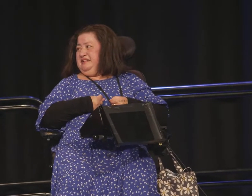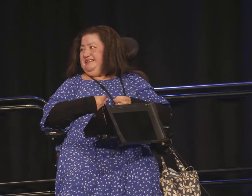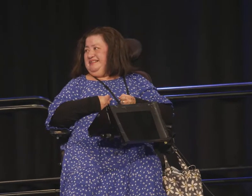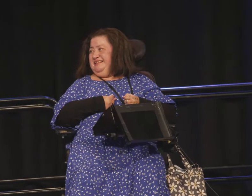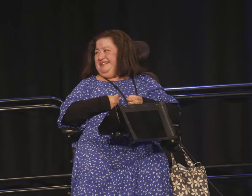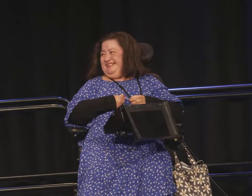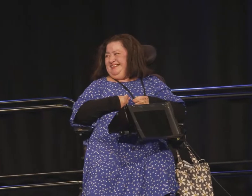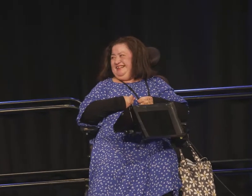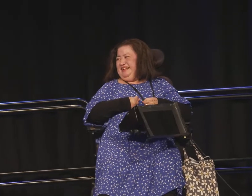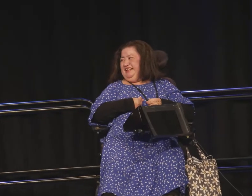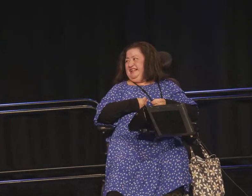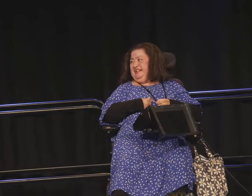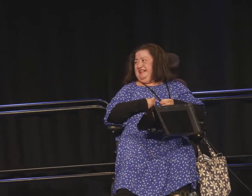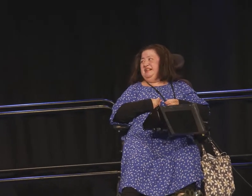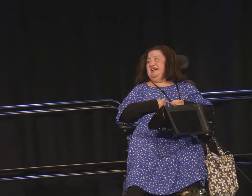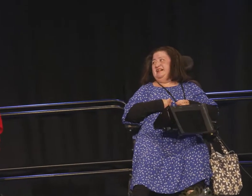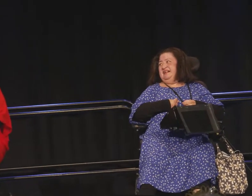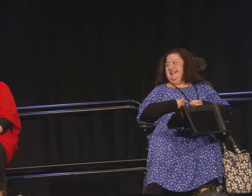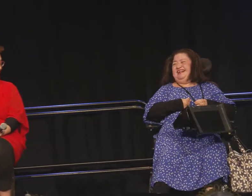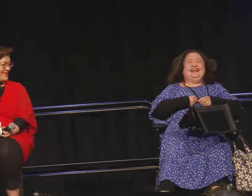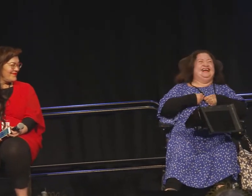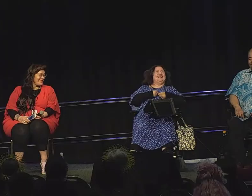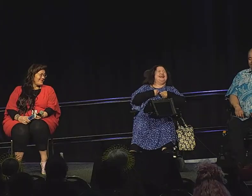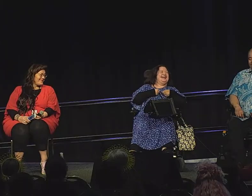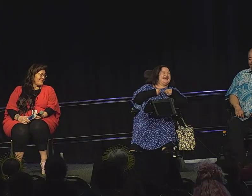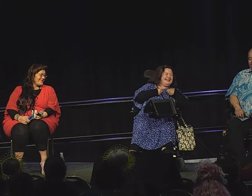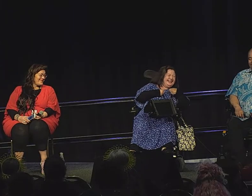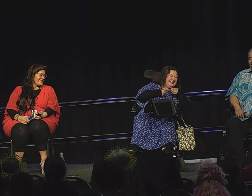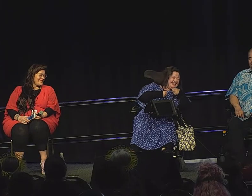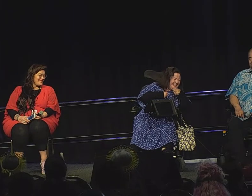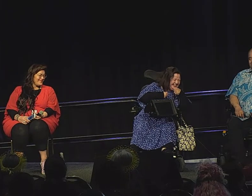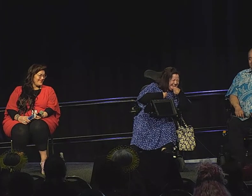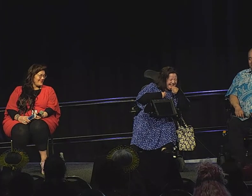Lucy can I just say you have an amazing American accent